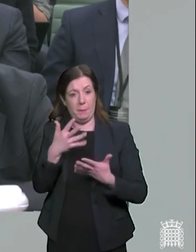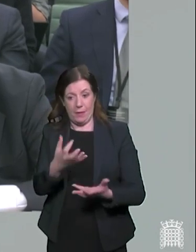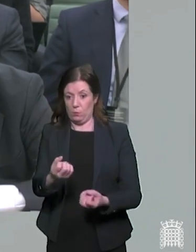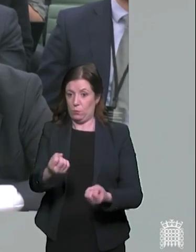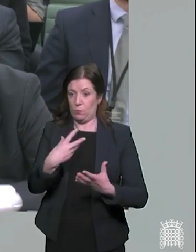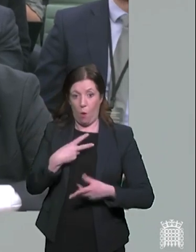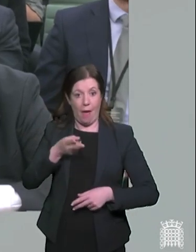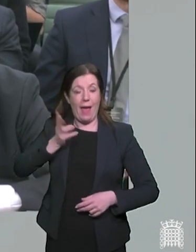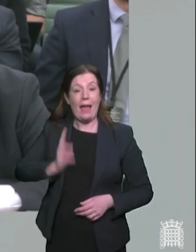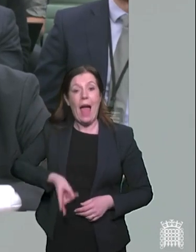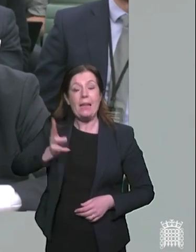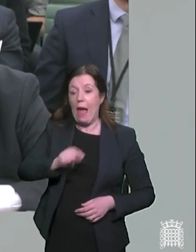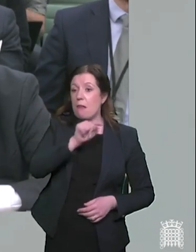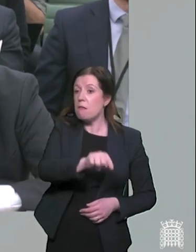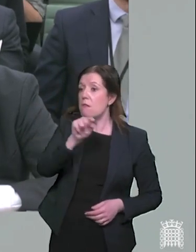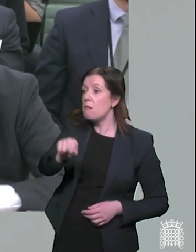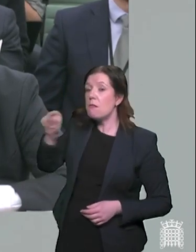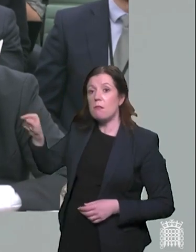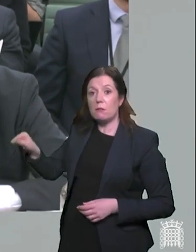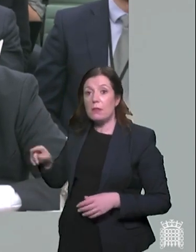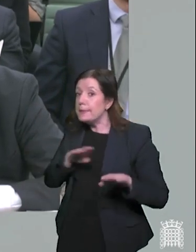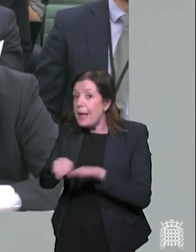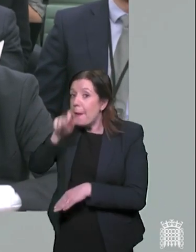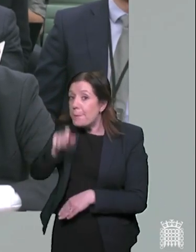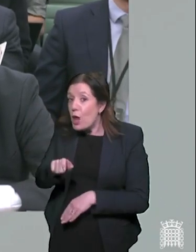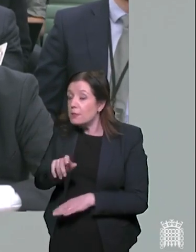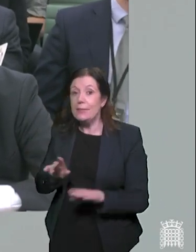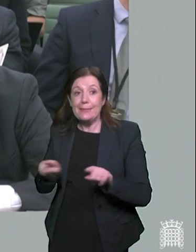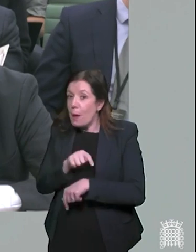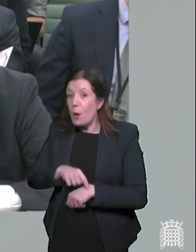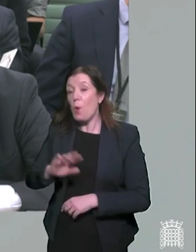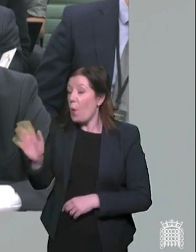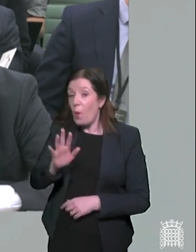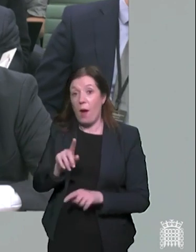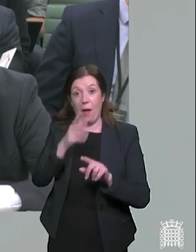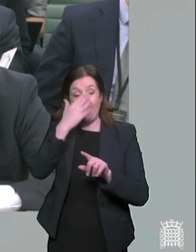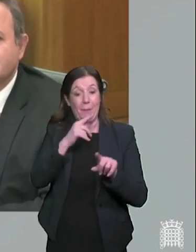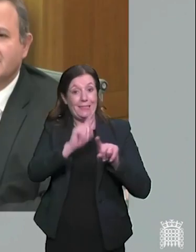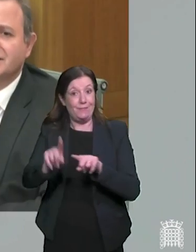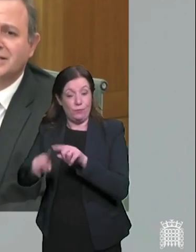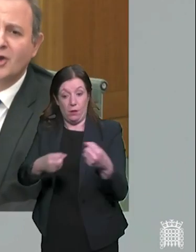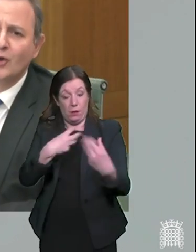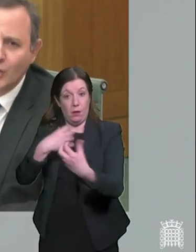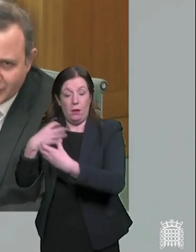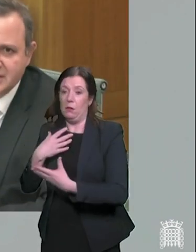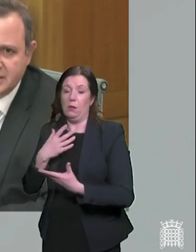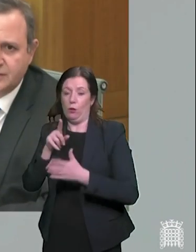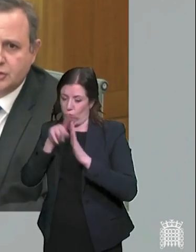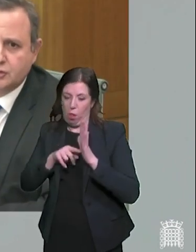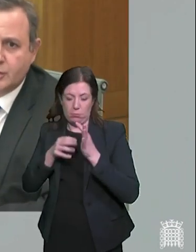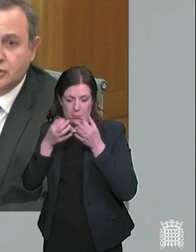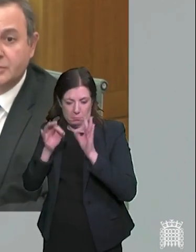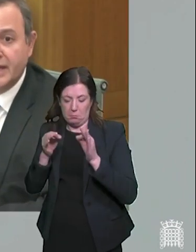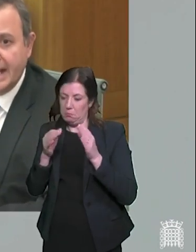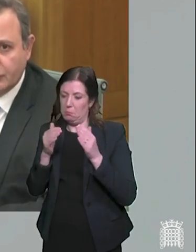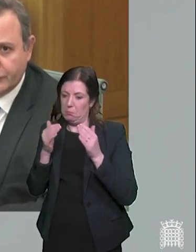assured repeatedly by different people and on different occasions that the rules have been followed. Well, and we're trying to ascertain who these